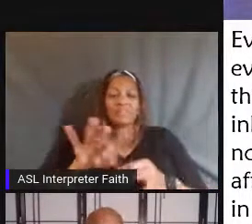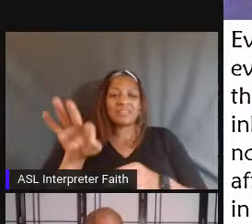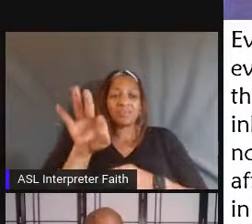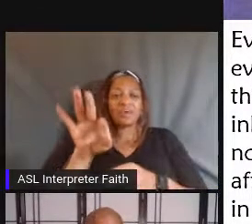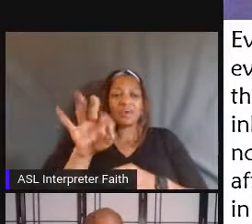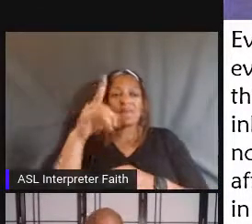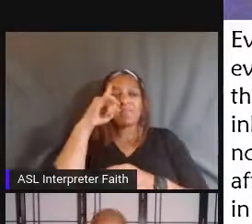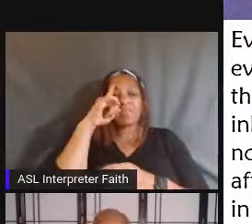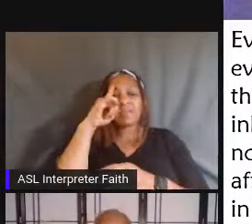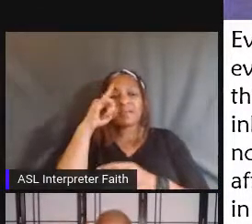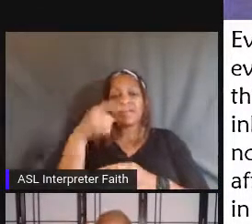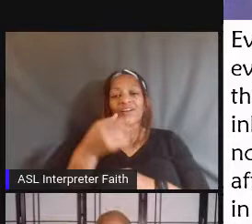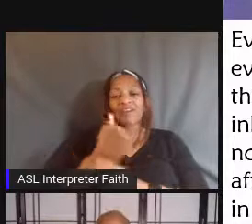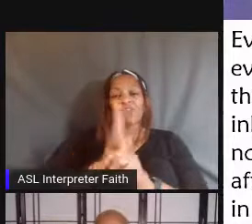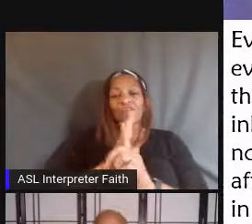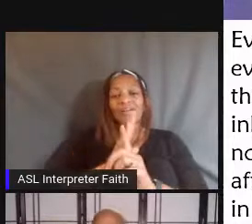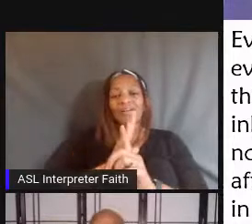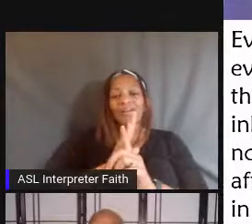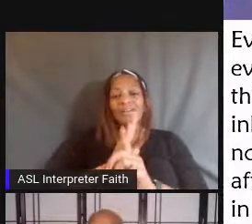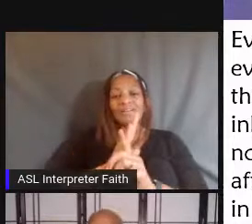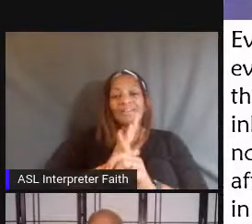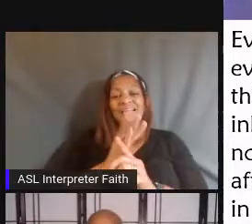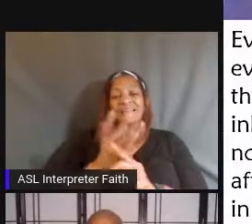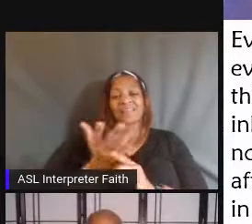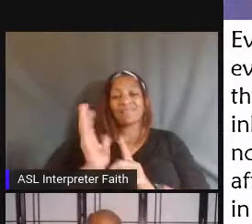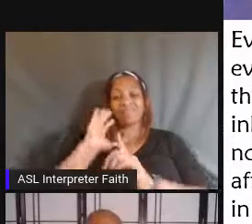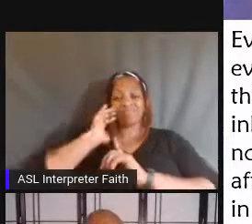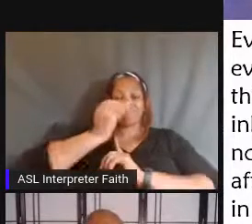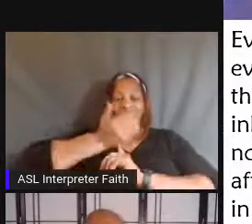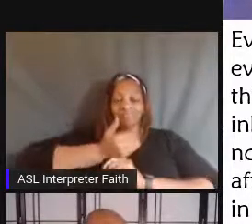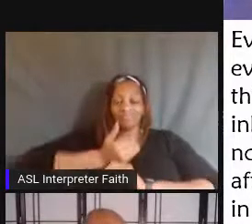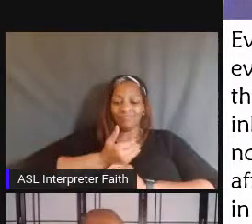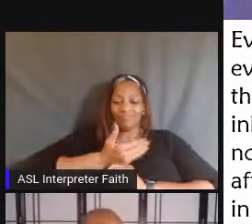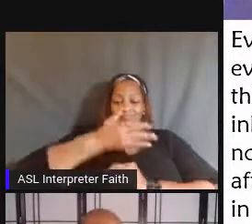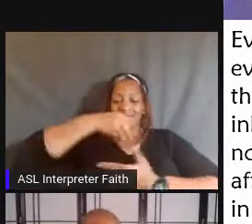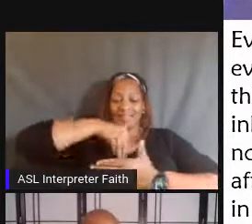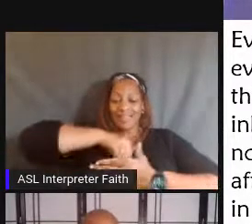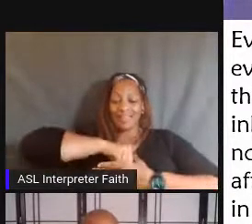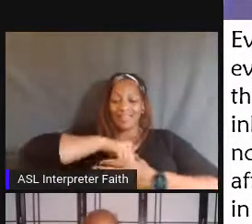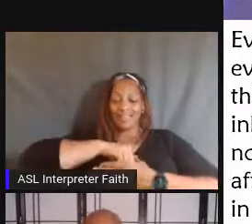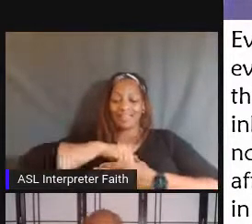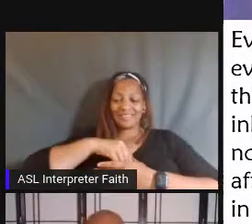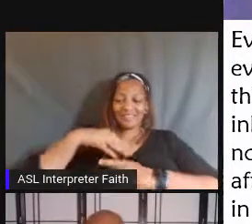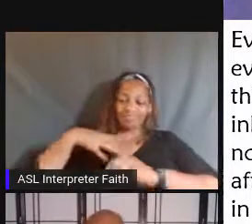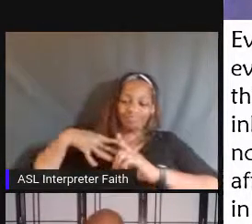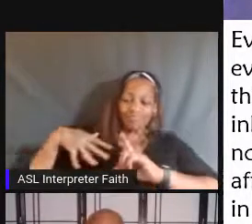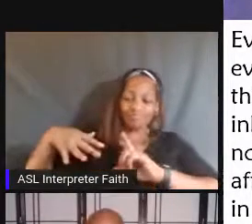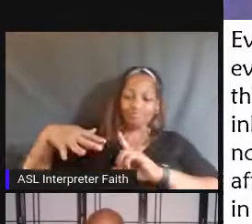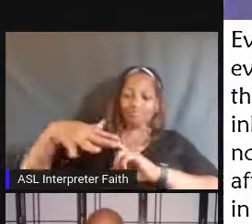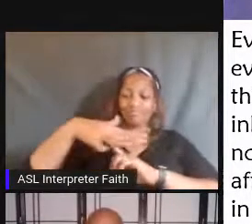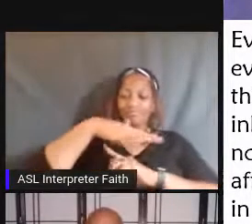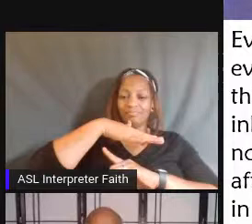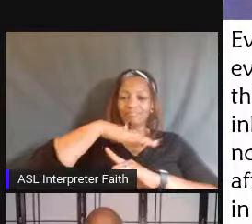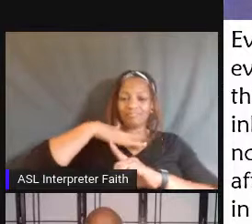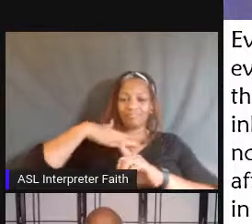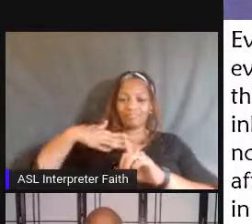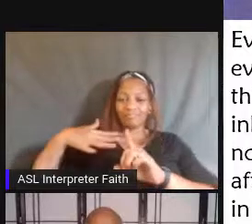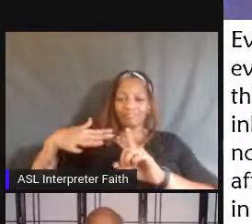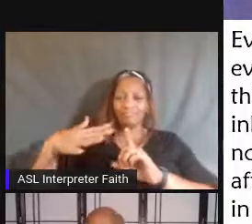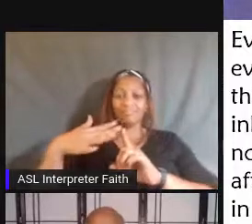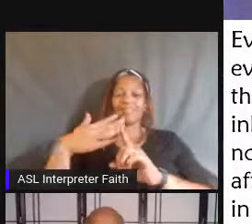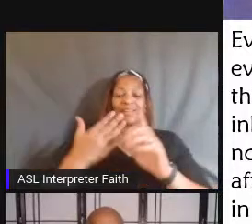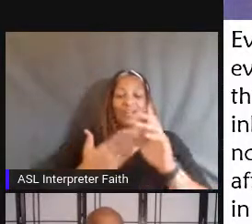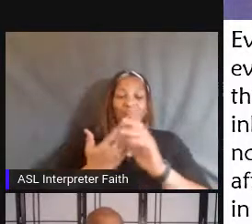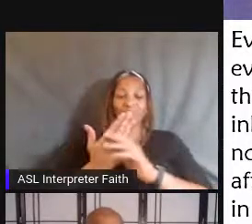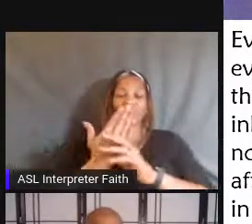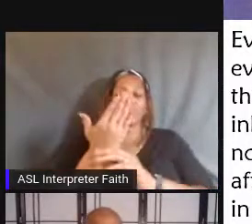God as being in us and around us and through us.